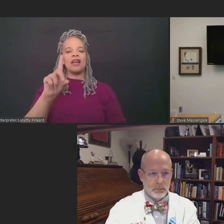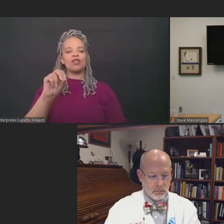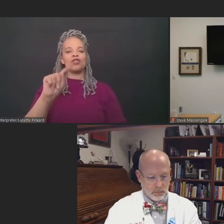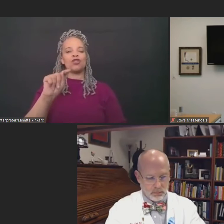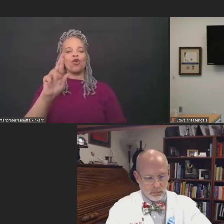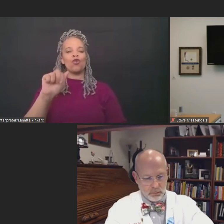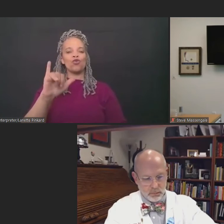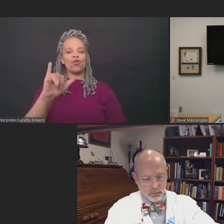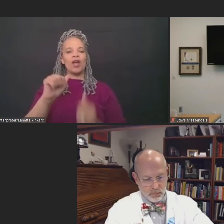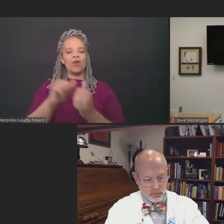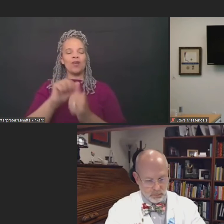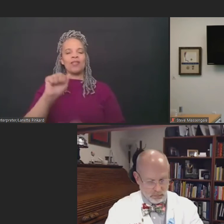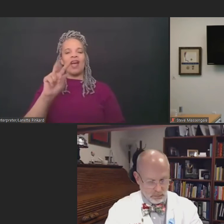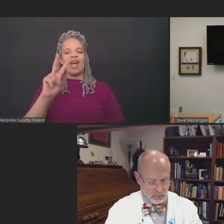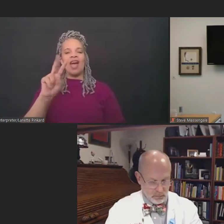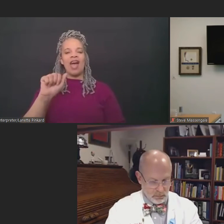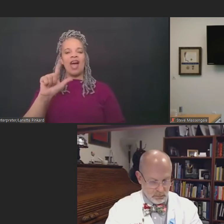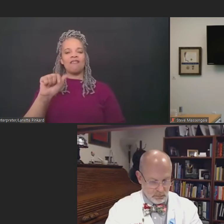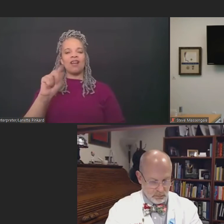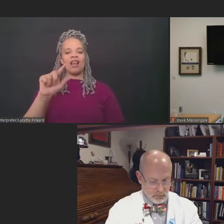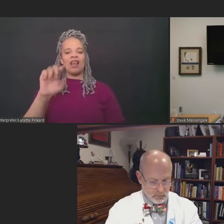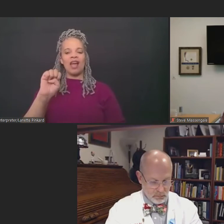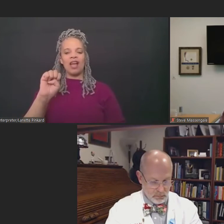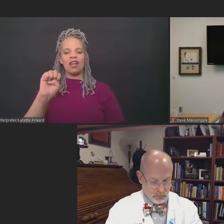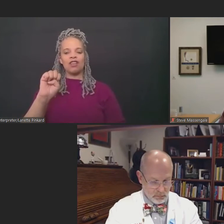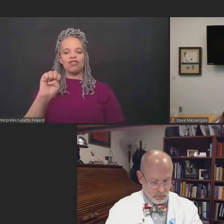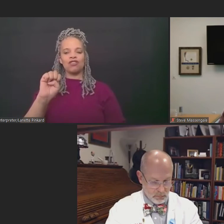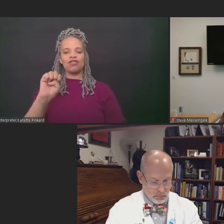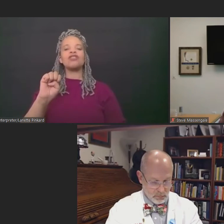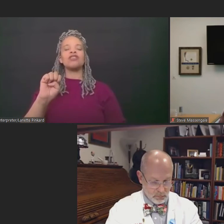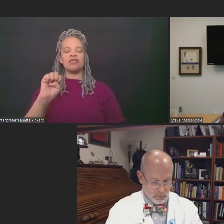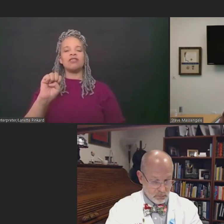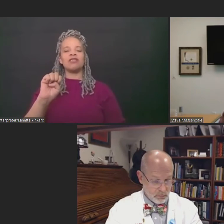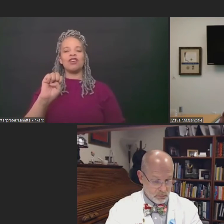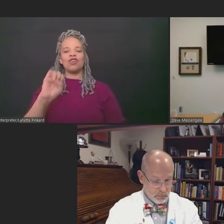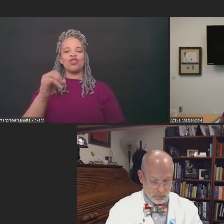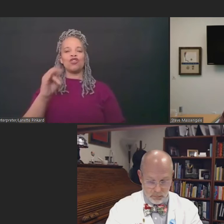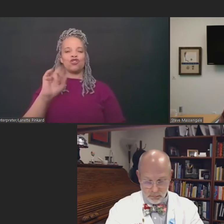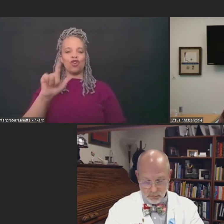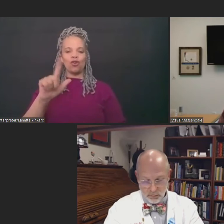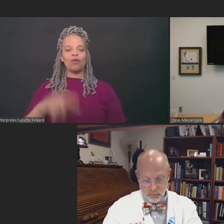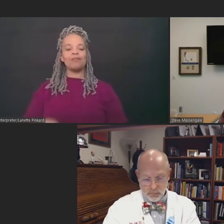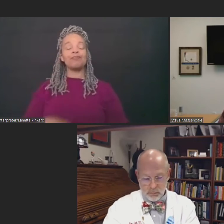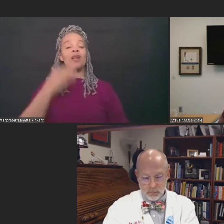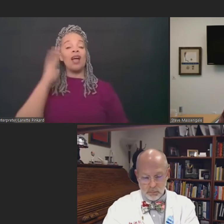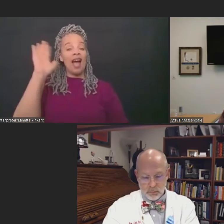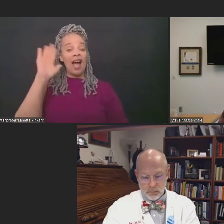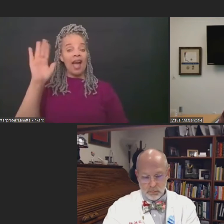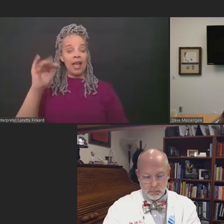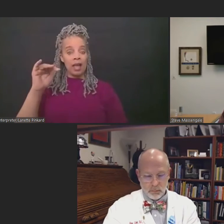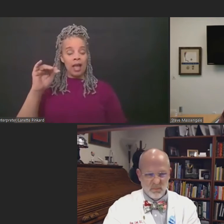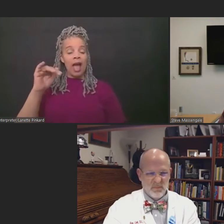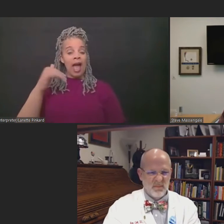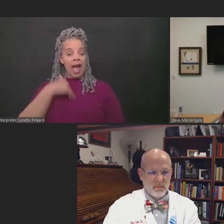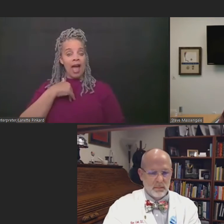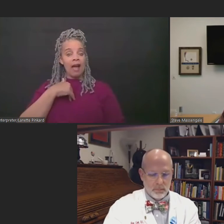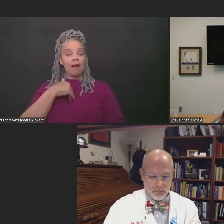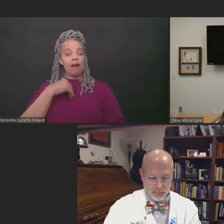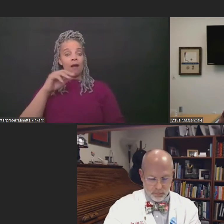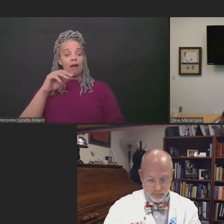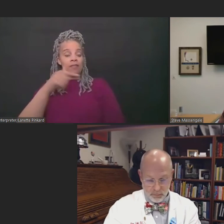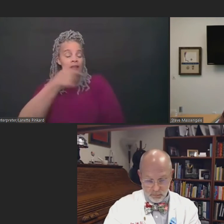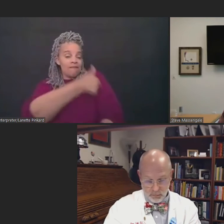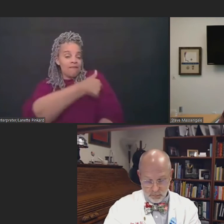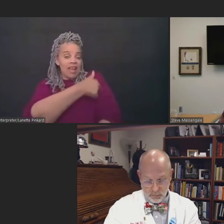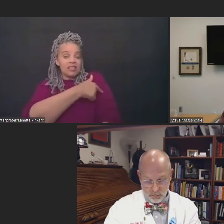Journal. Good morning, everyone. Ms. Wells, have the vaccines filled up this week? And can you just kind